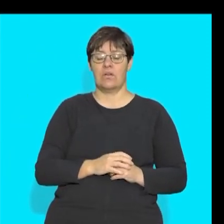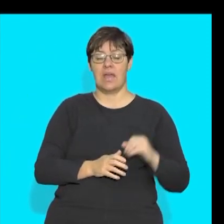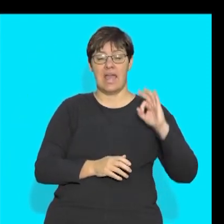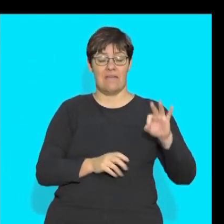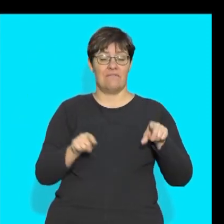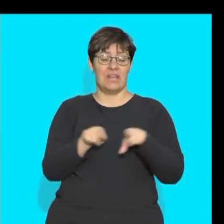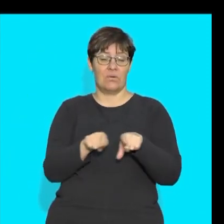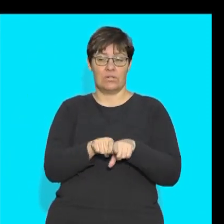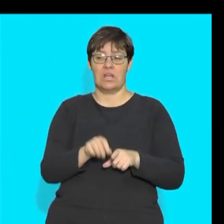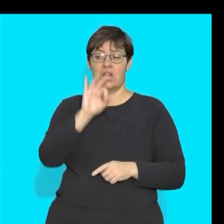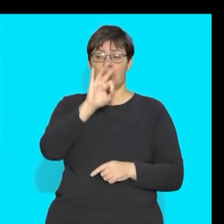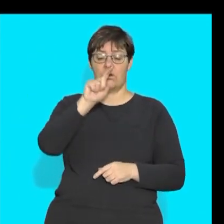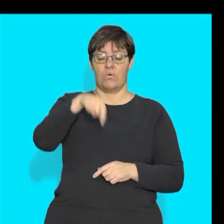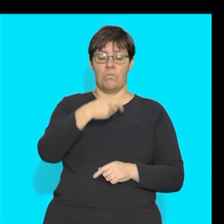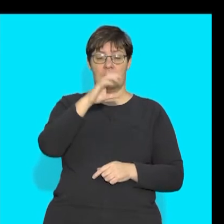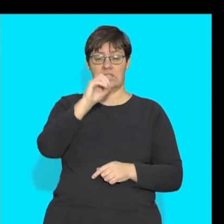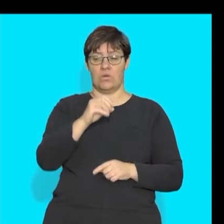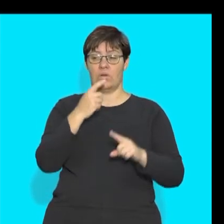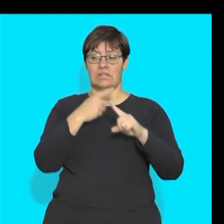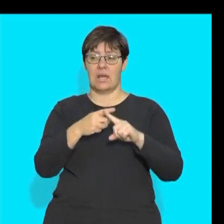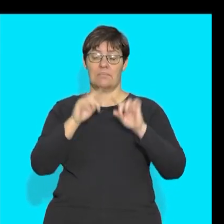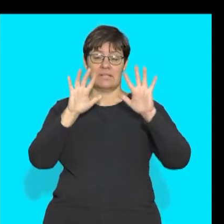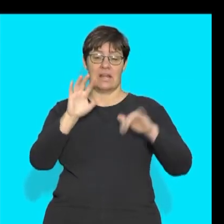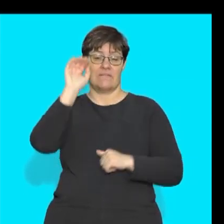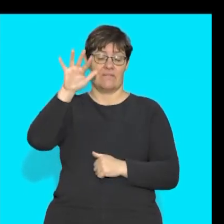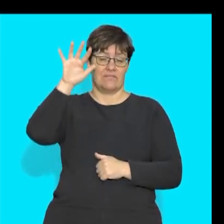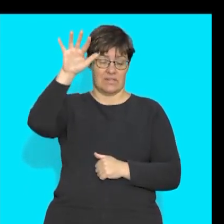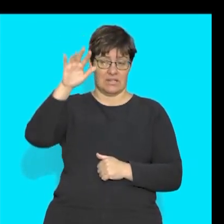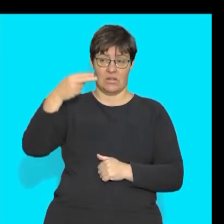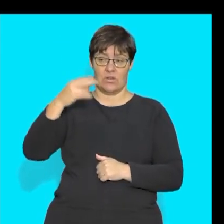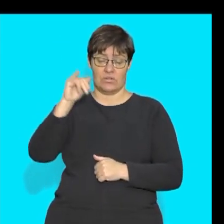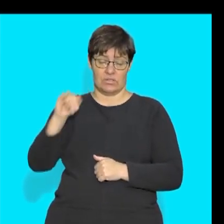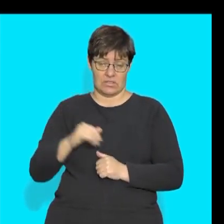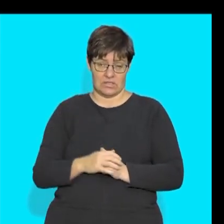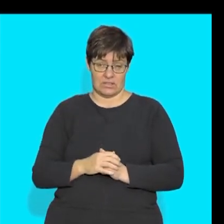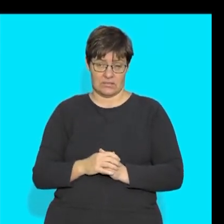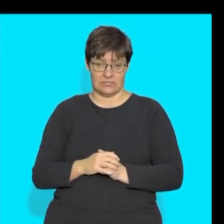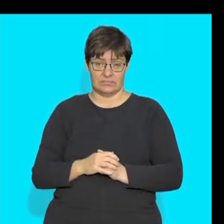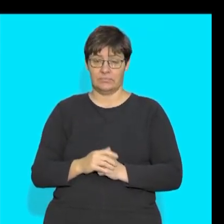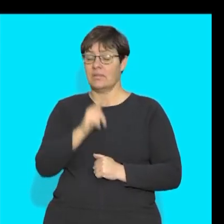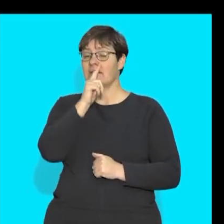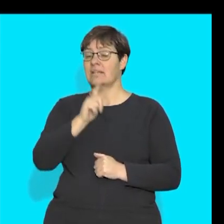3,0 times 10 to the 15. They're telling me that